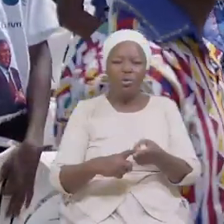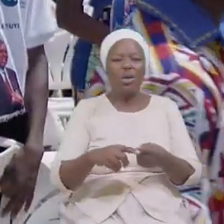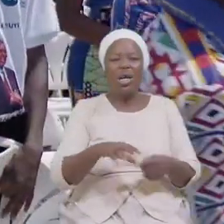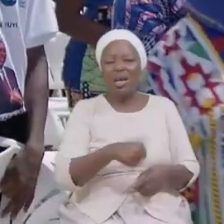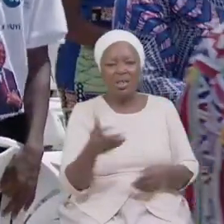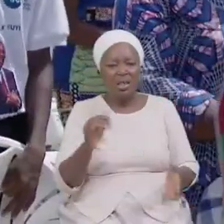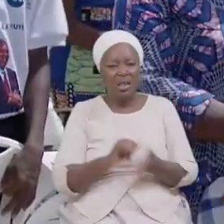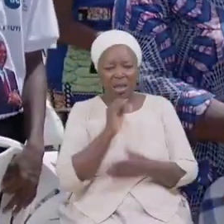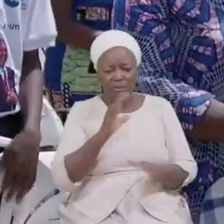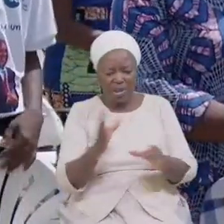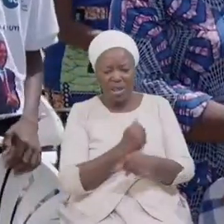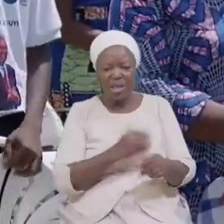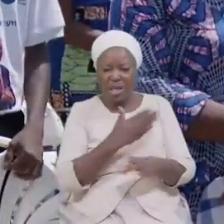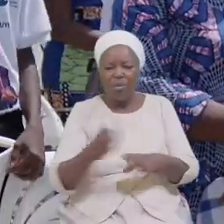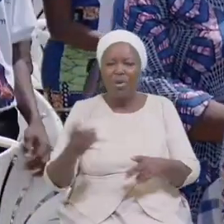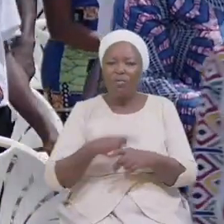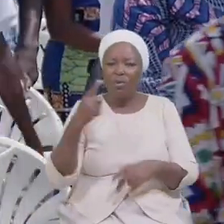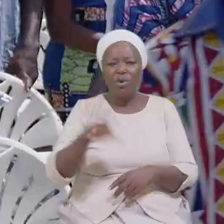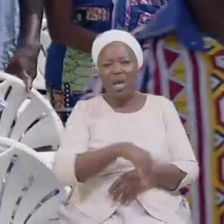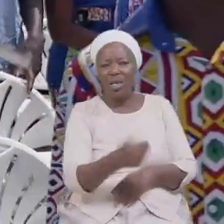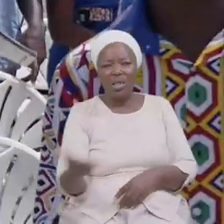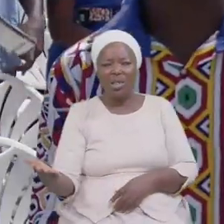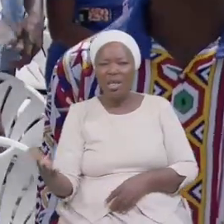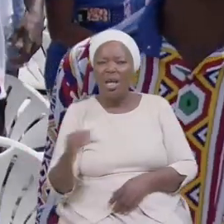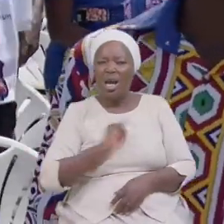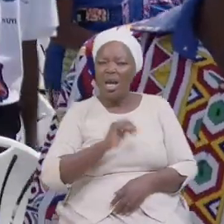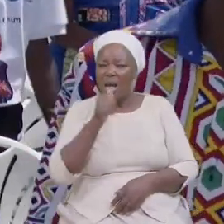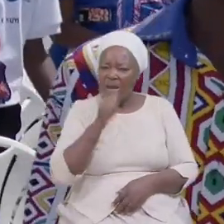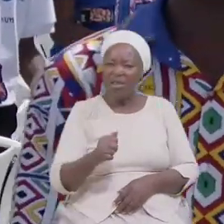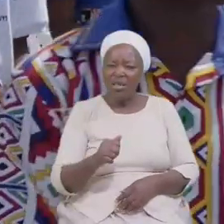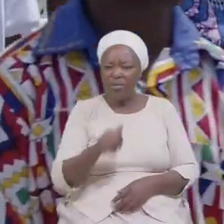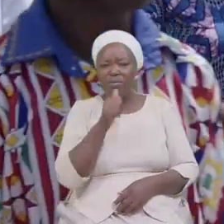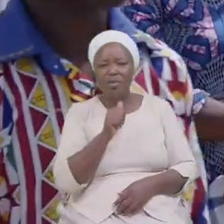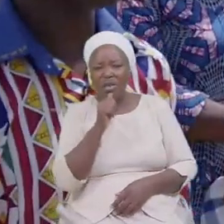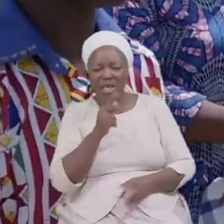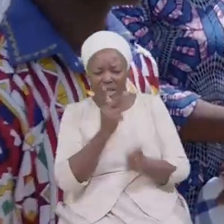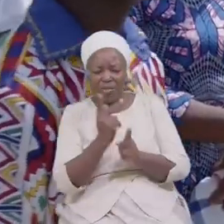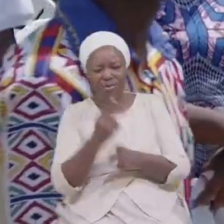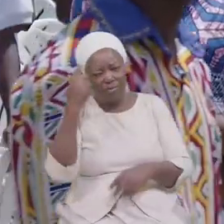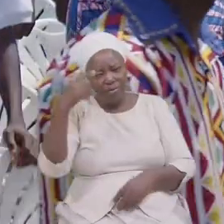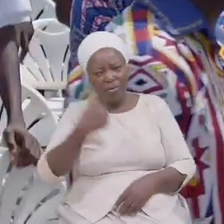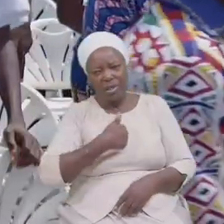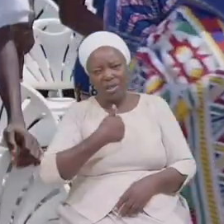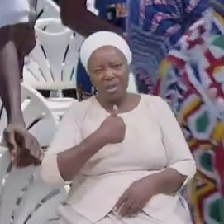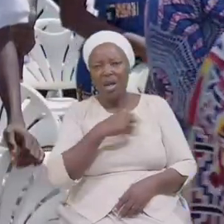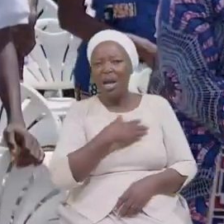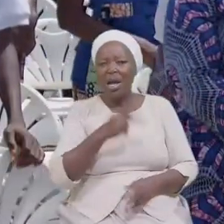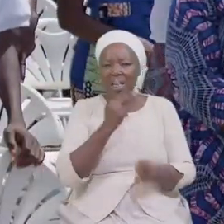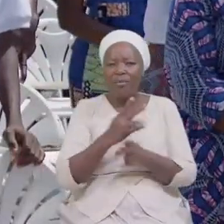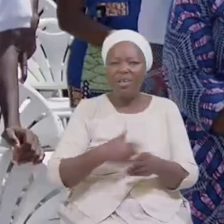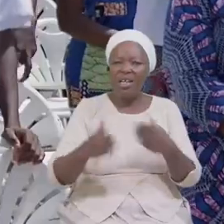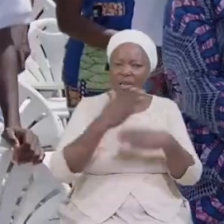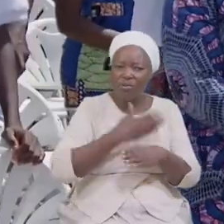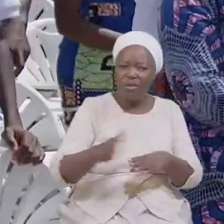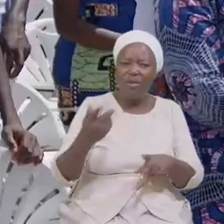you anything I'm privately keeping for myself and keeping away from the Lord of